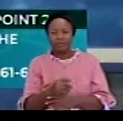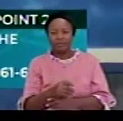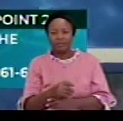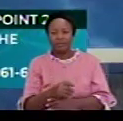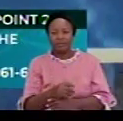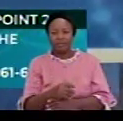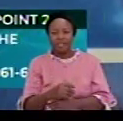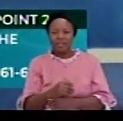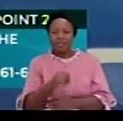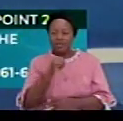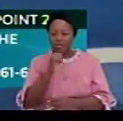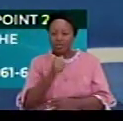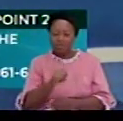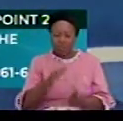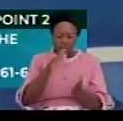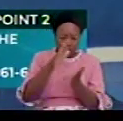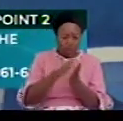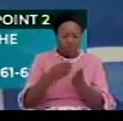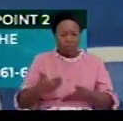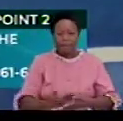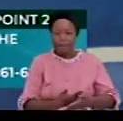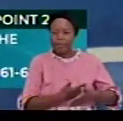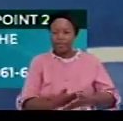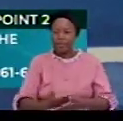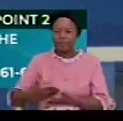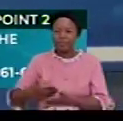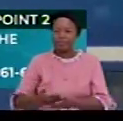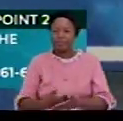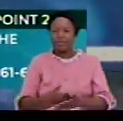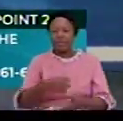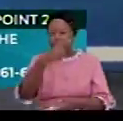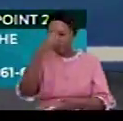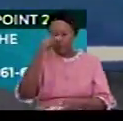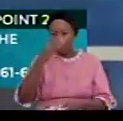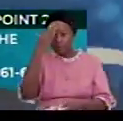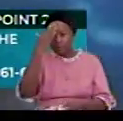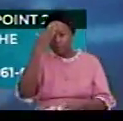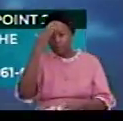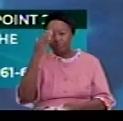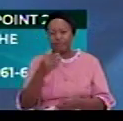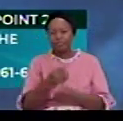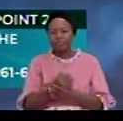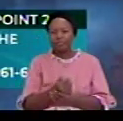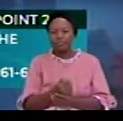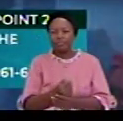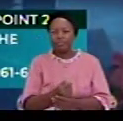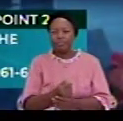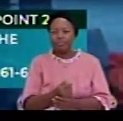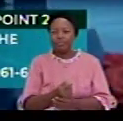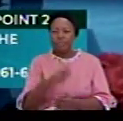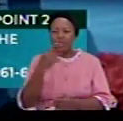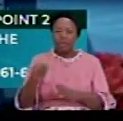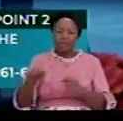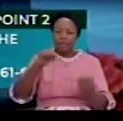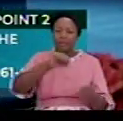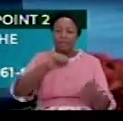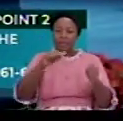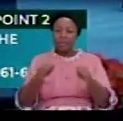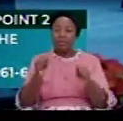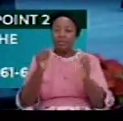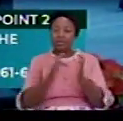Not a little baby. Because he realized the baptism